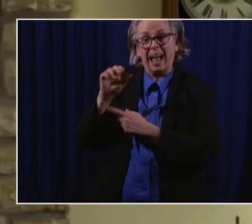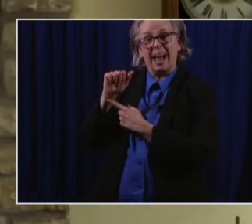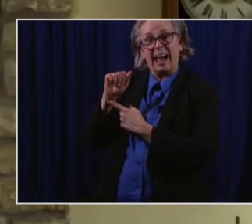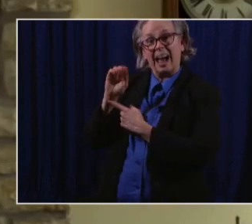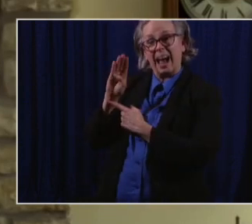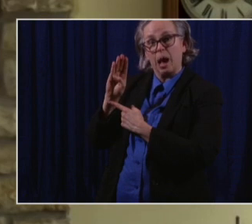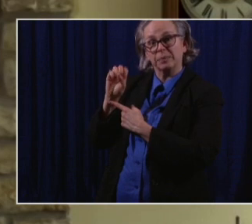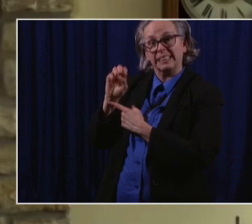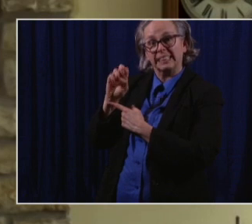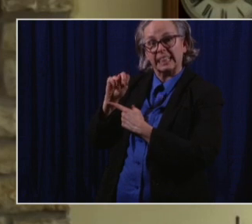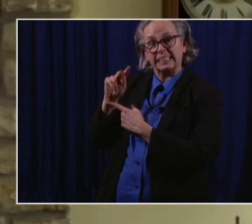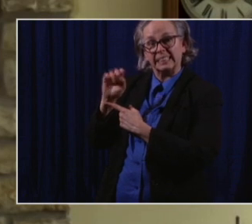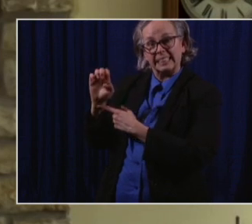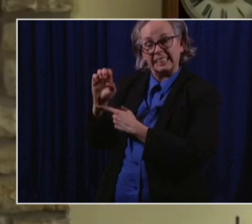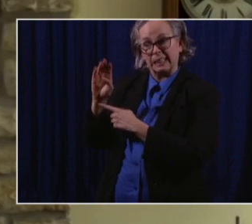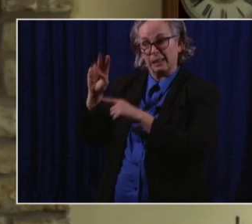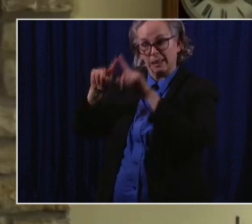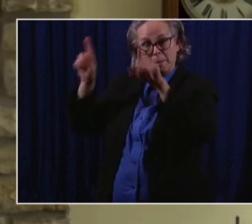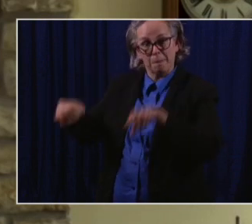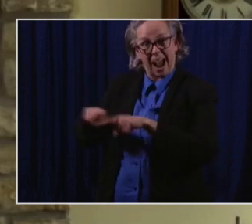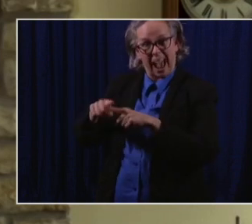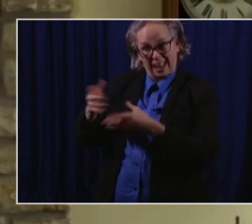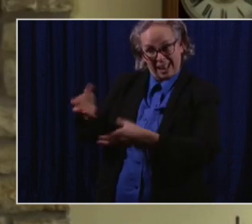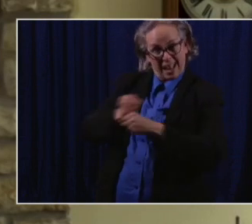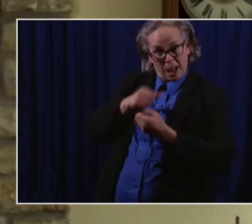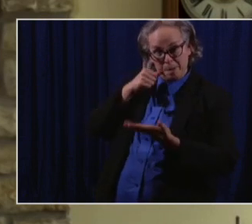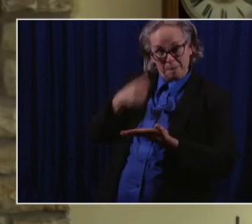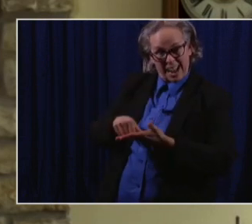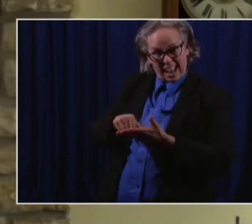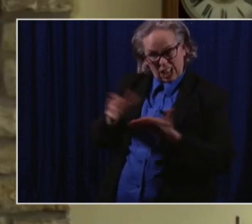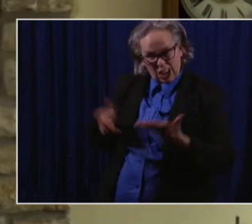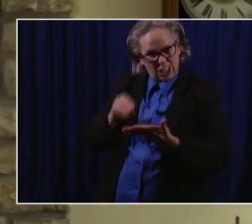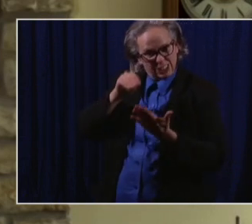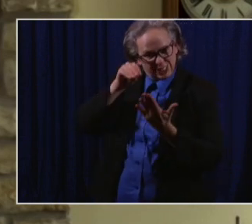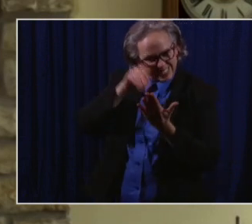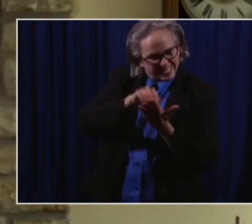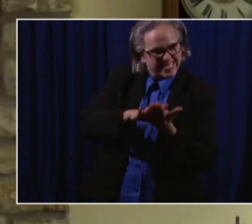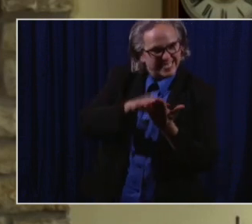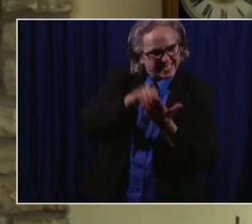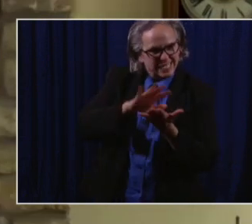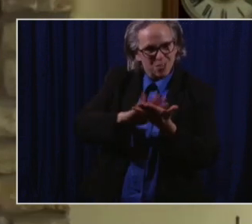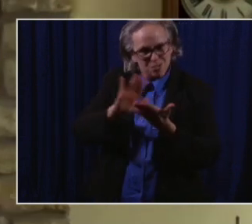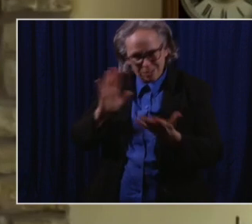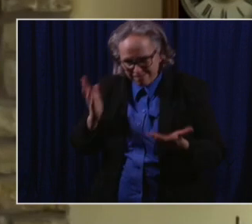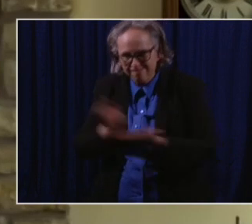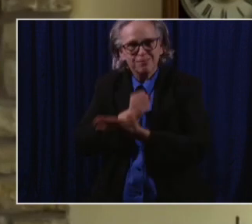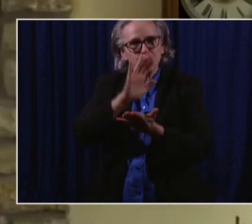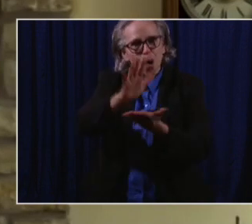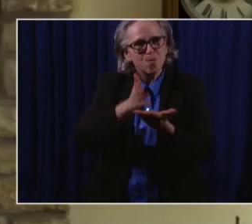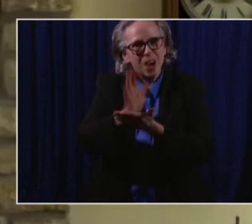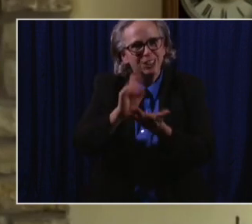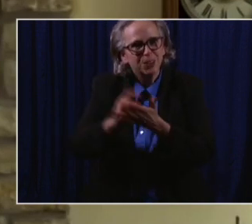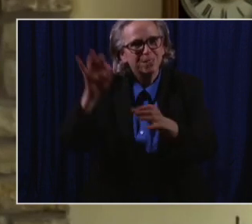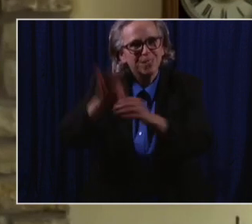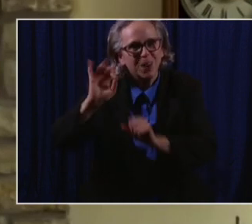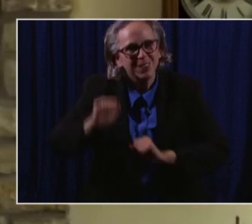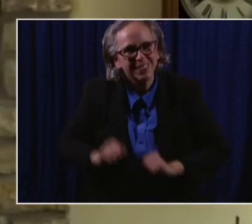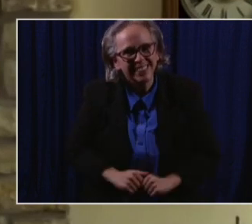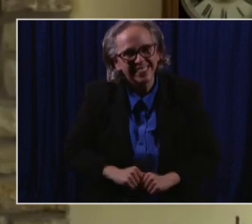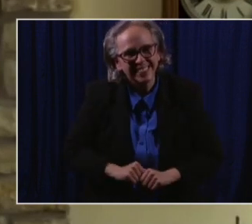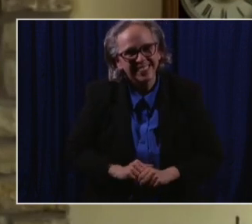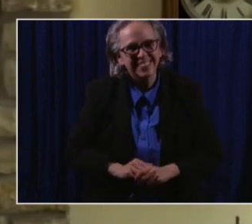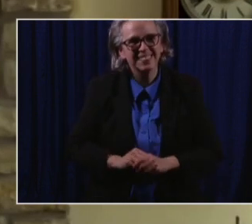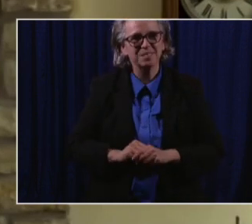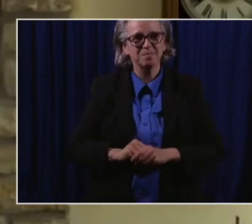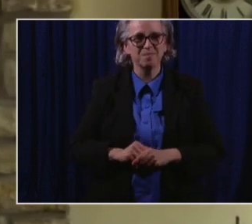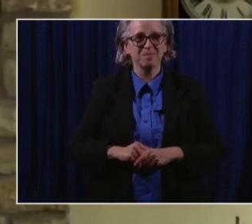ballots. So we encourage everyone to do that. We encourage you to be kind to the poll workers, to the people